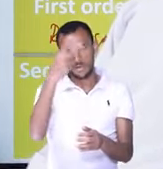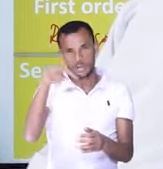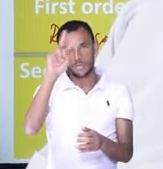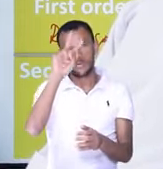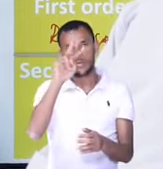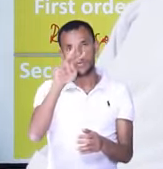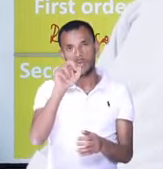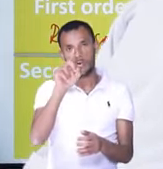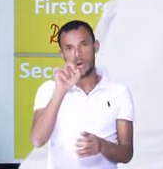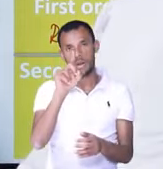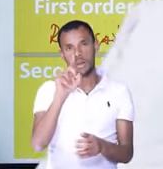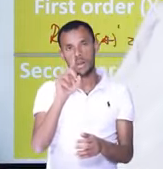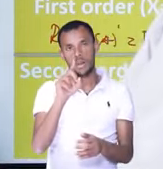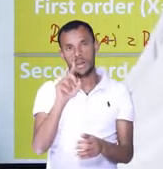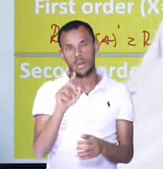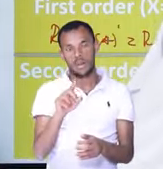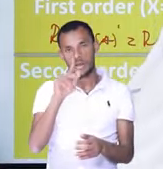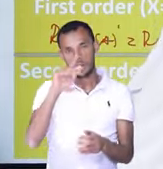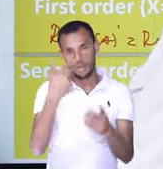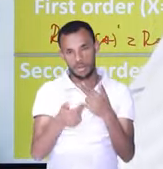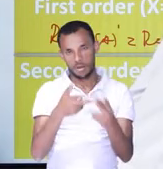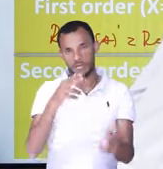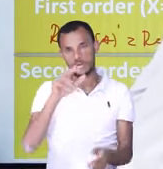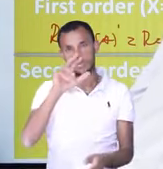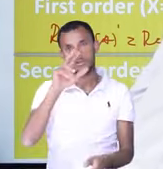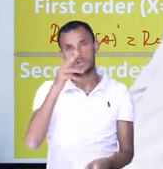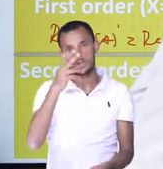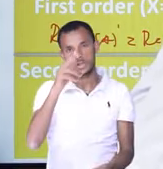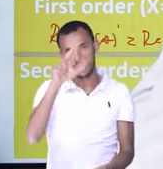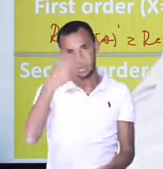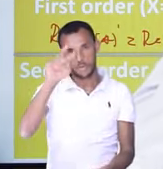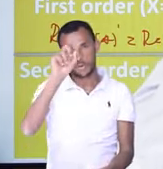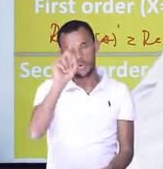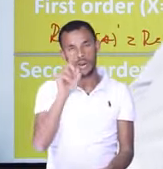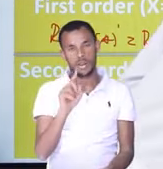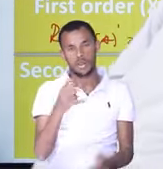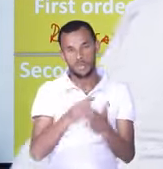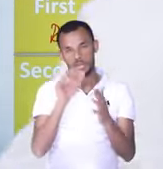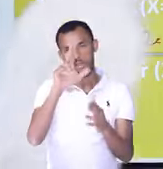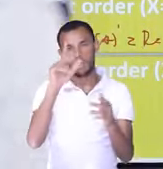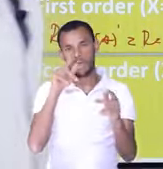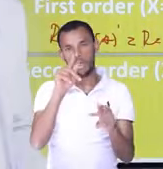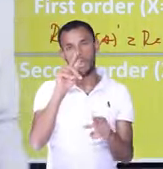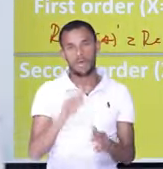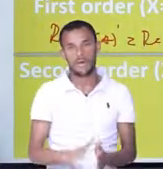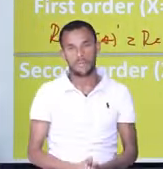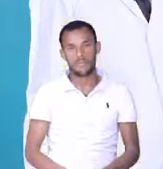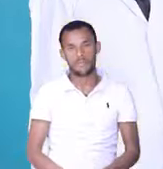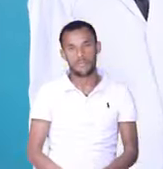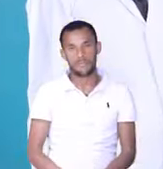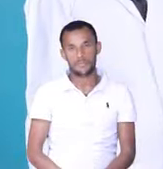of 1. K times triple means 3 to the power of 1, which is 3K.